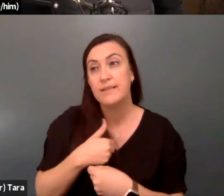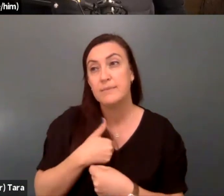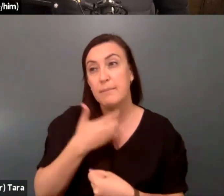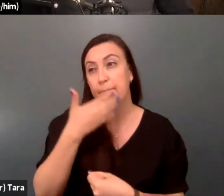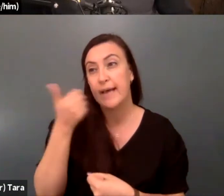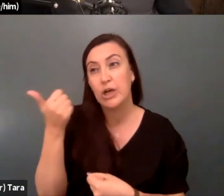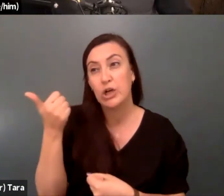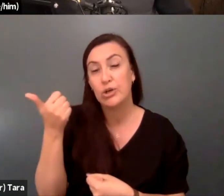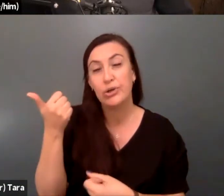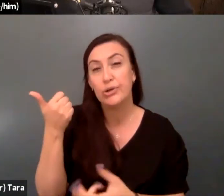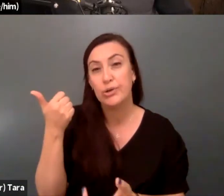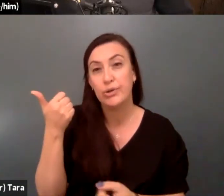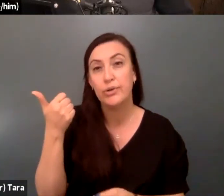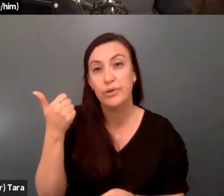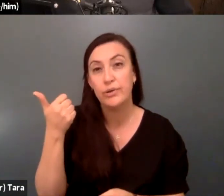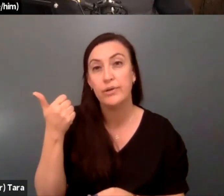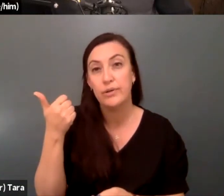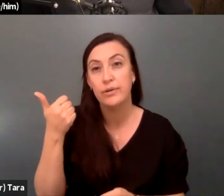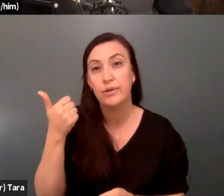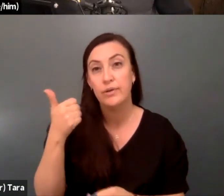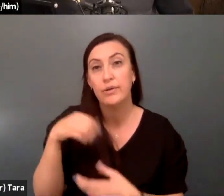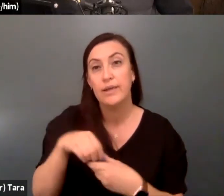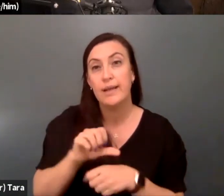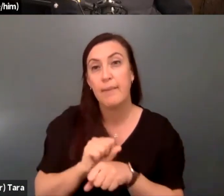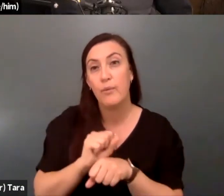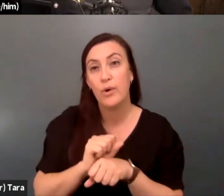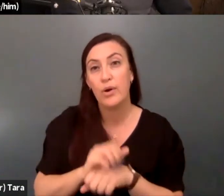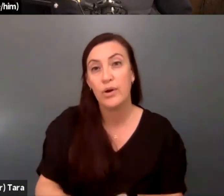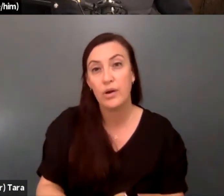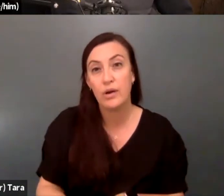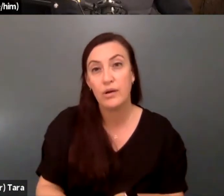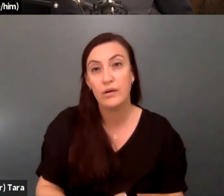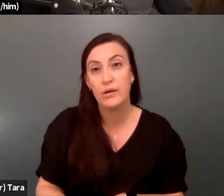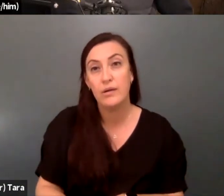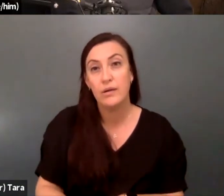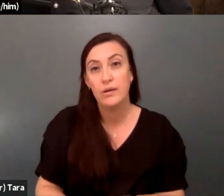better in my work. As I think about,